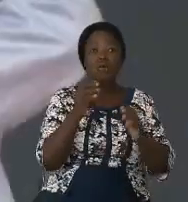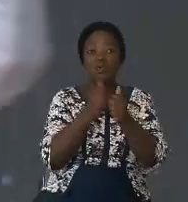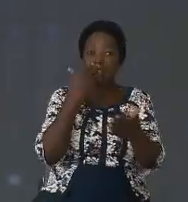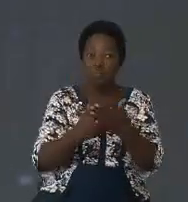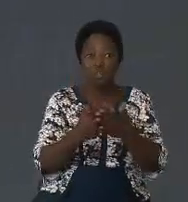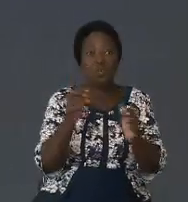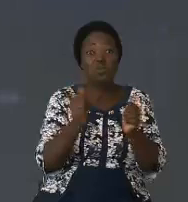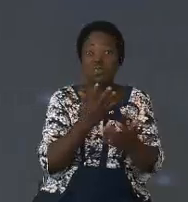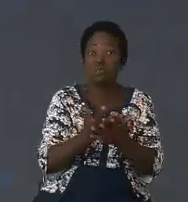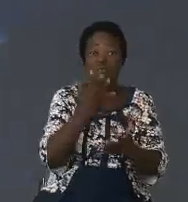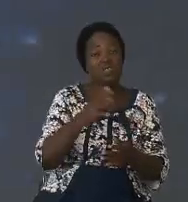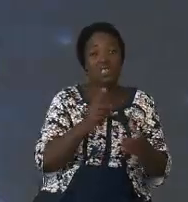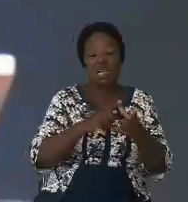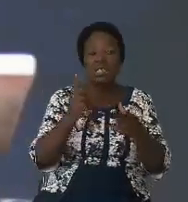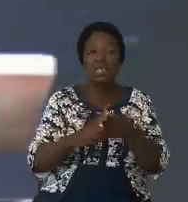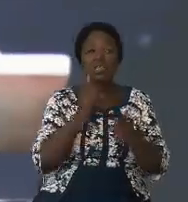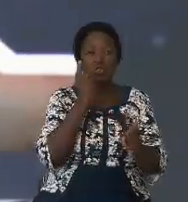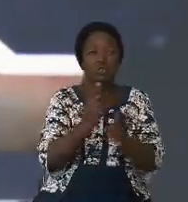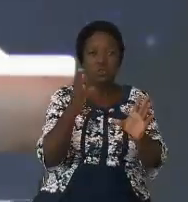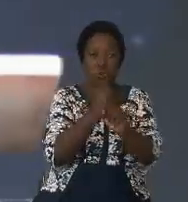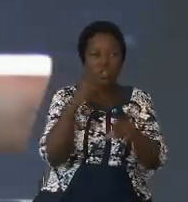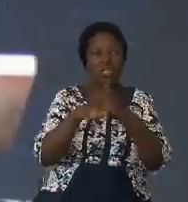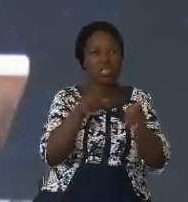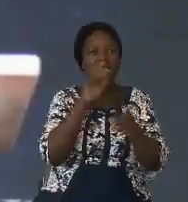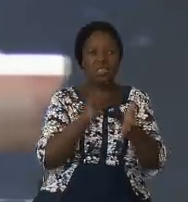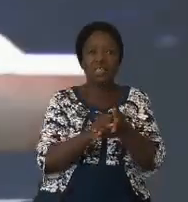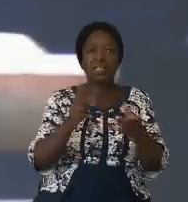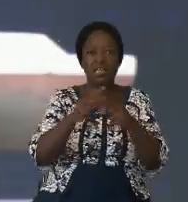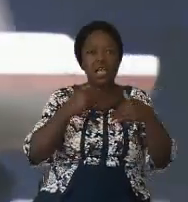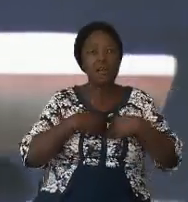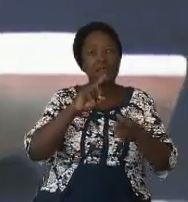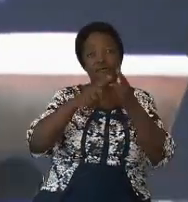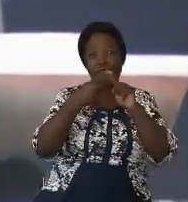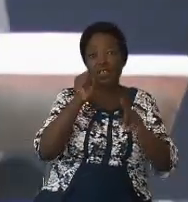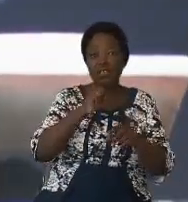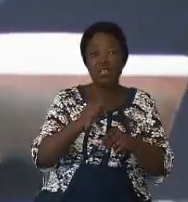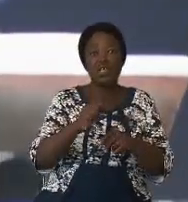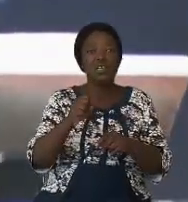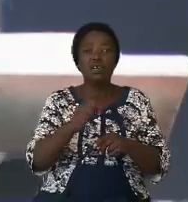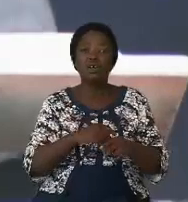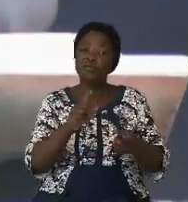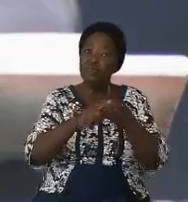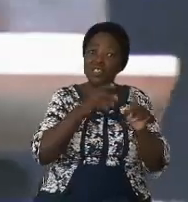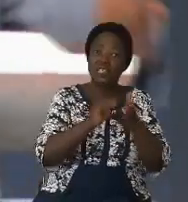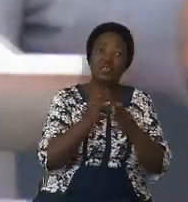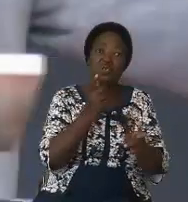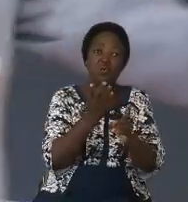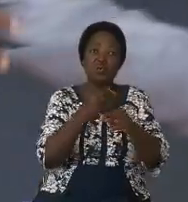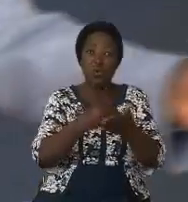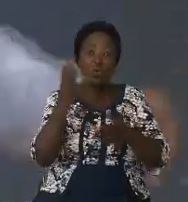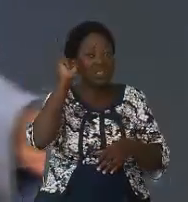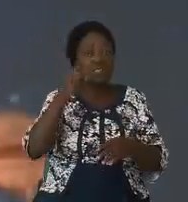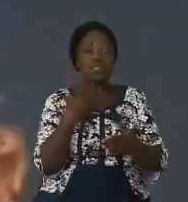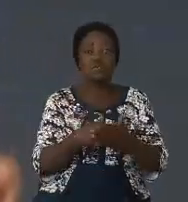country. And there, with money, with riches, something he didn't labor for, and he just got it like that. He had